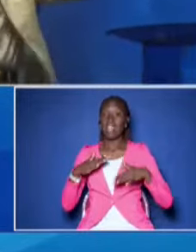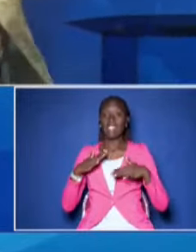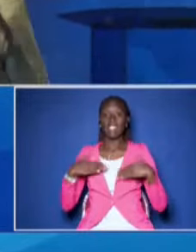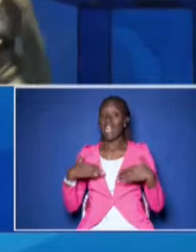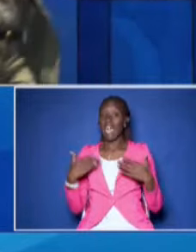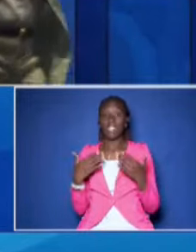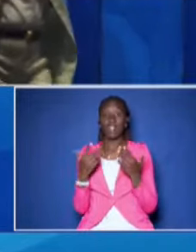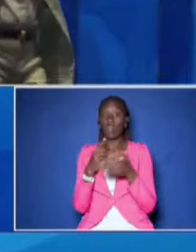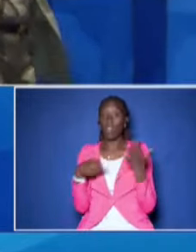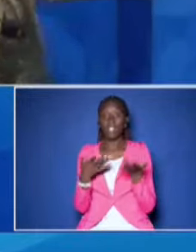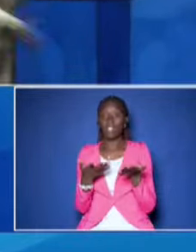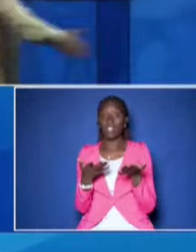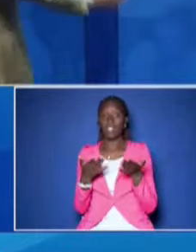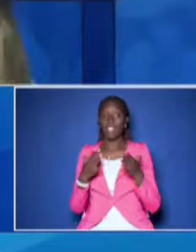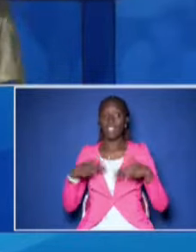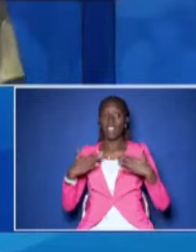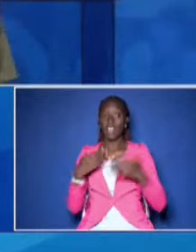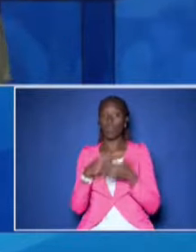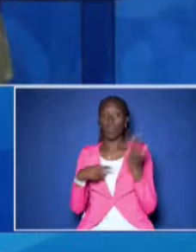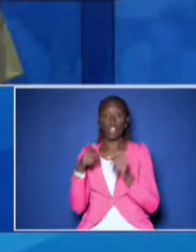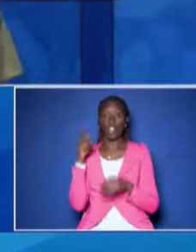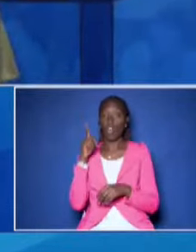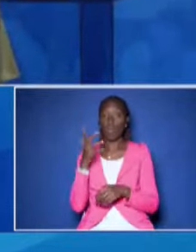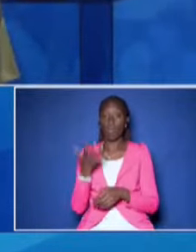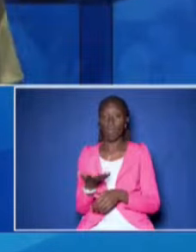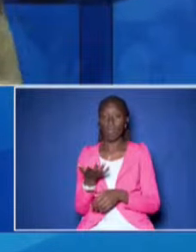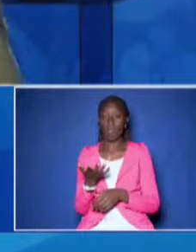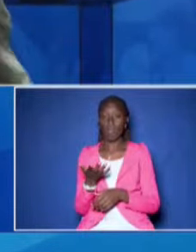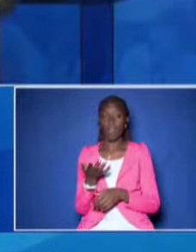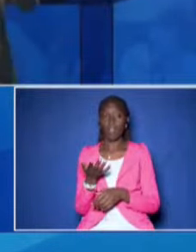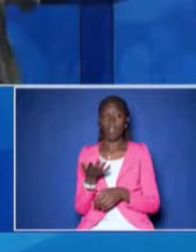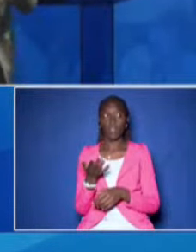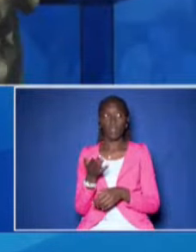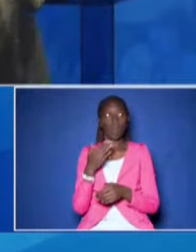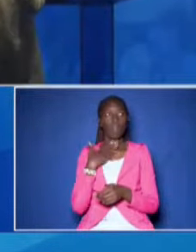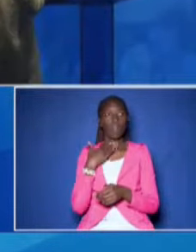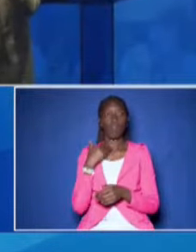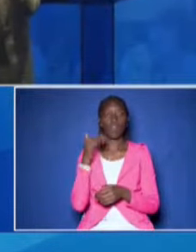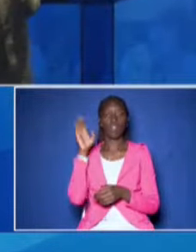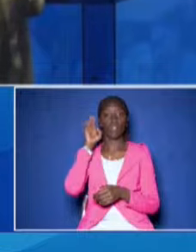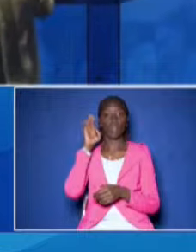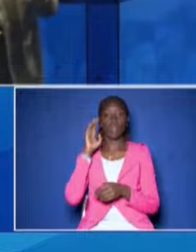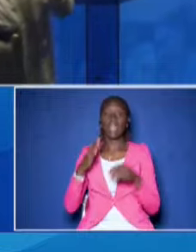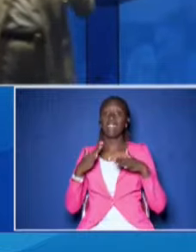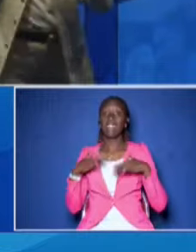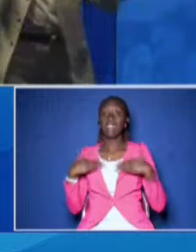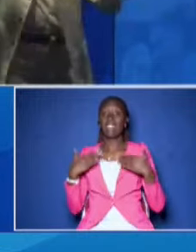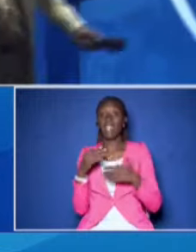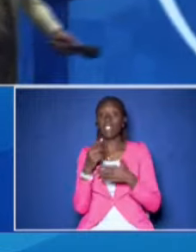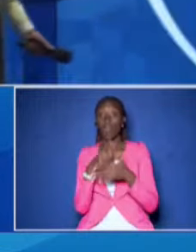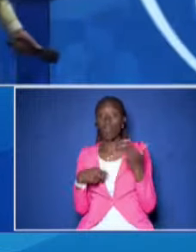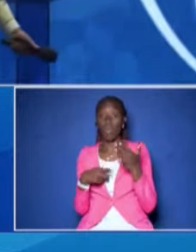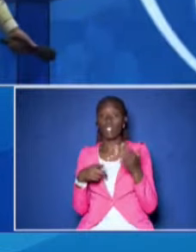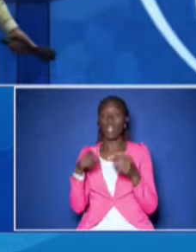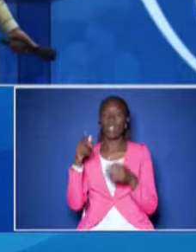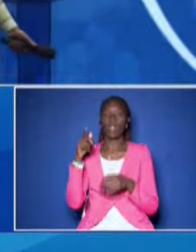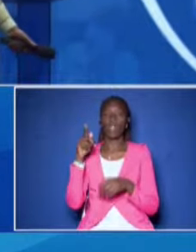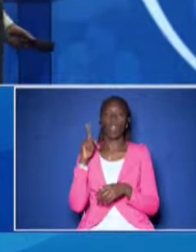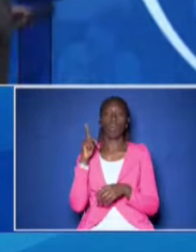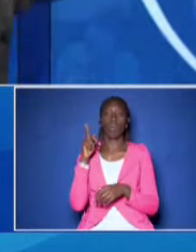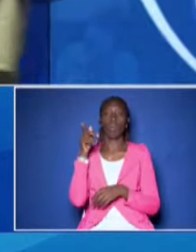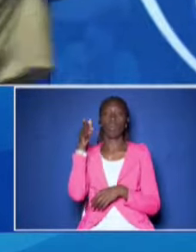the what wait wait the crowd I don't want to hear you his Delight is in the